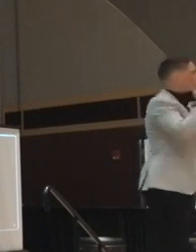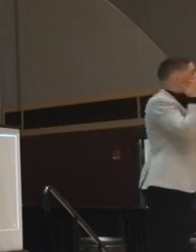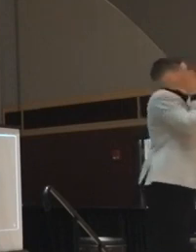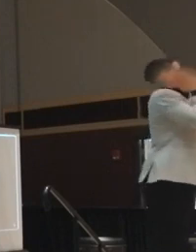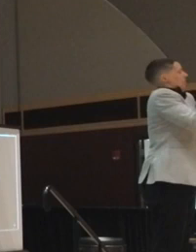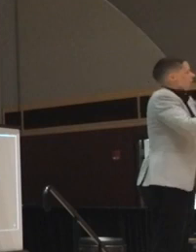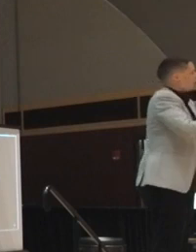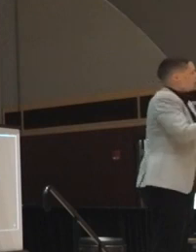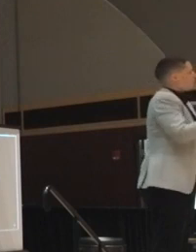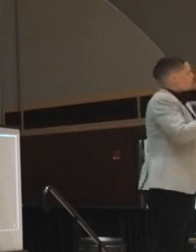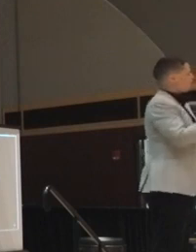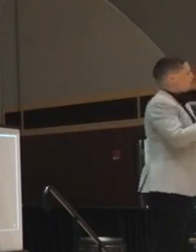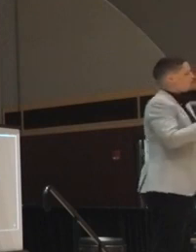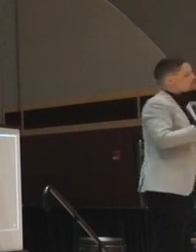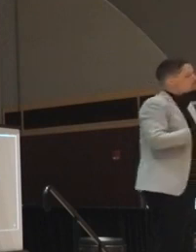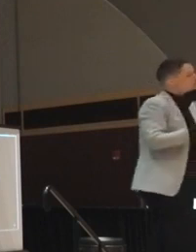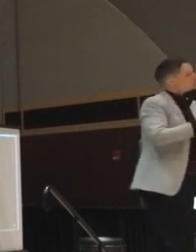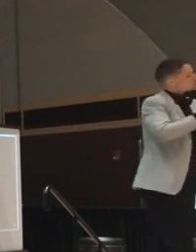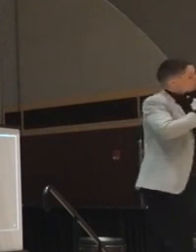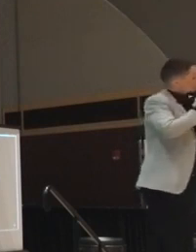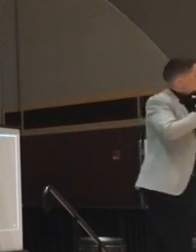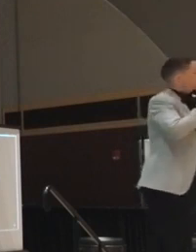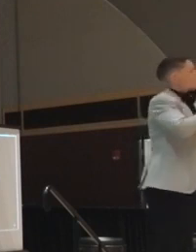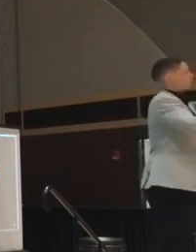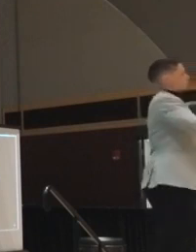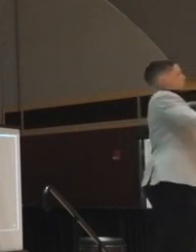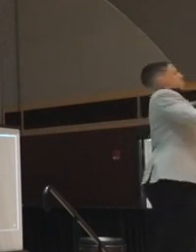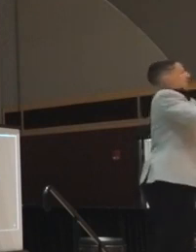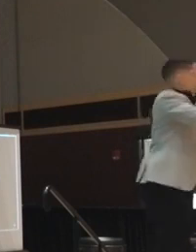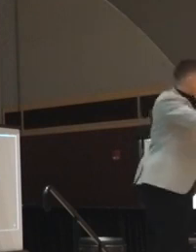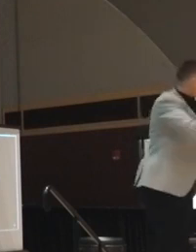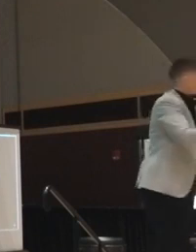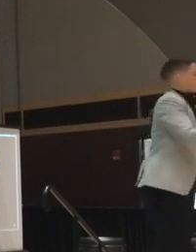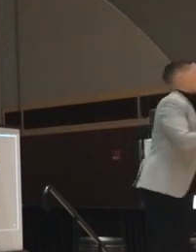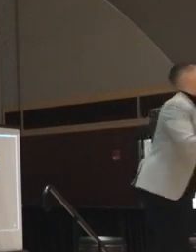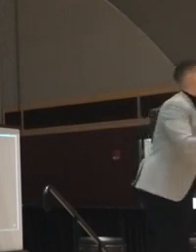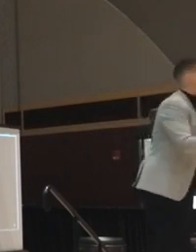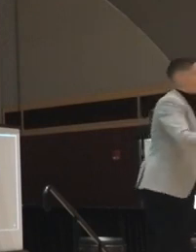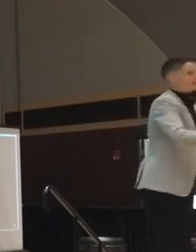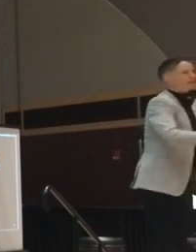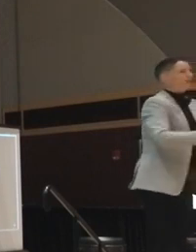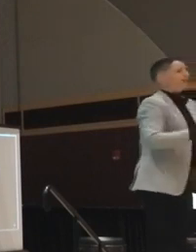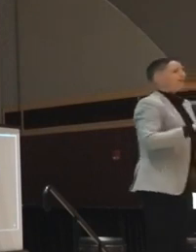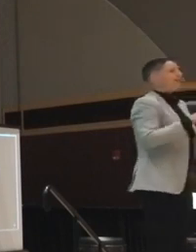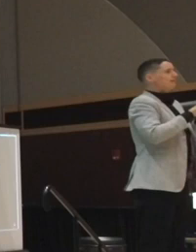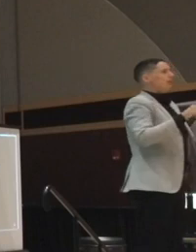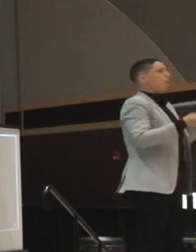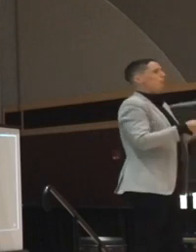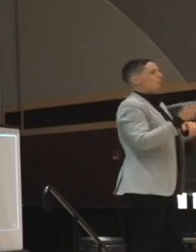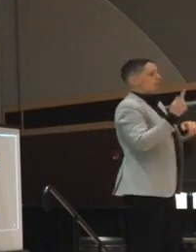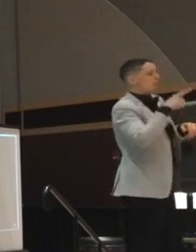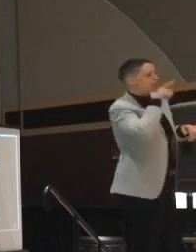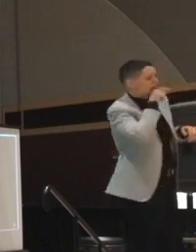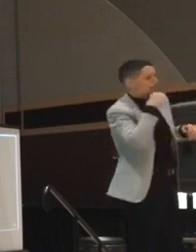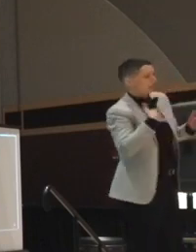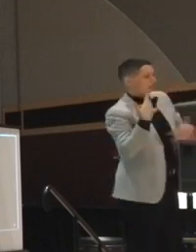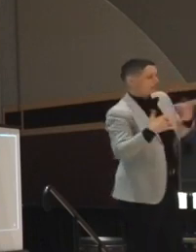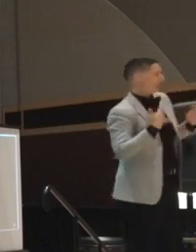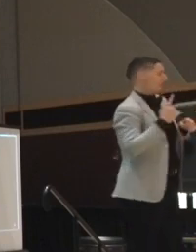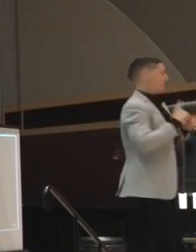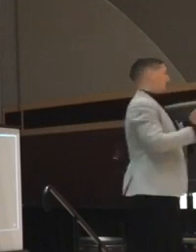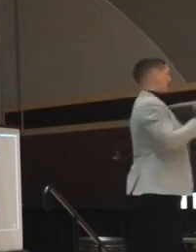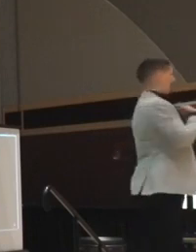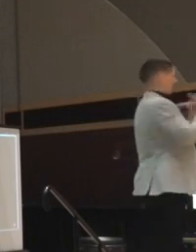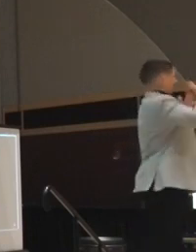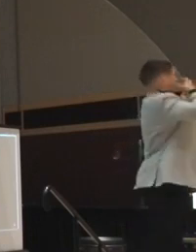chickens. But my educating hat is weeping and screaming and crying at the same time my chicken hat's jumping for joy. You